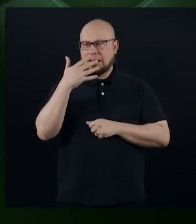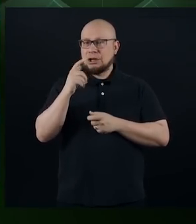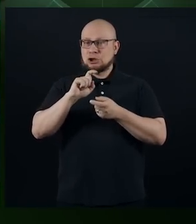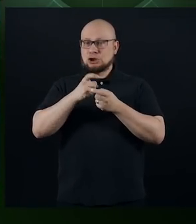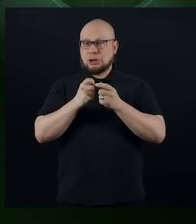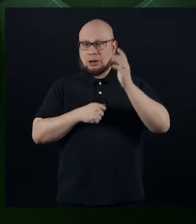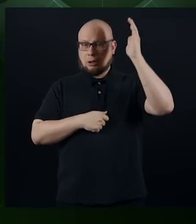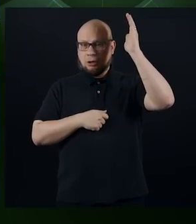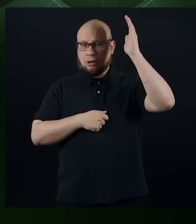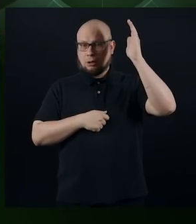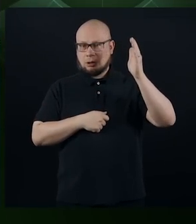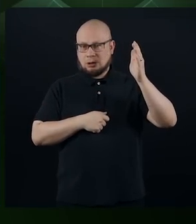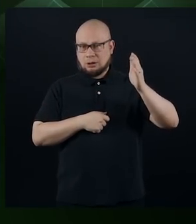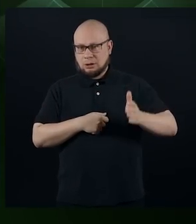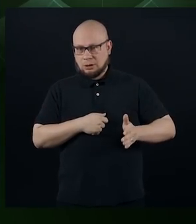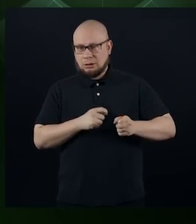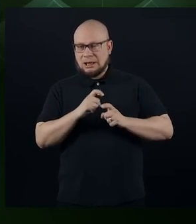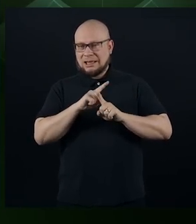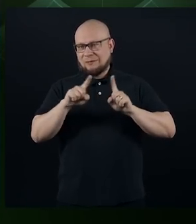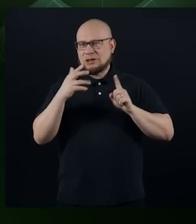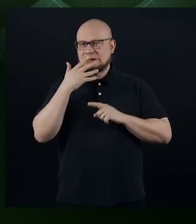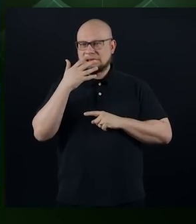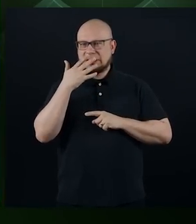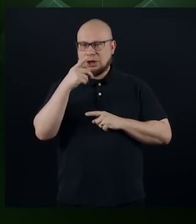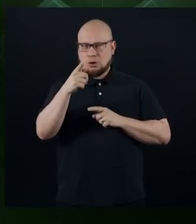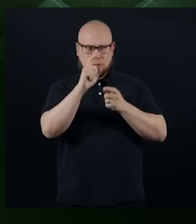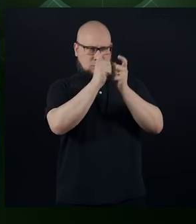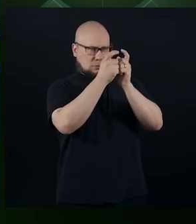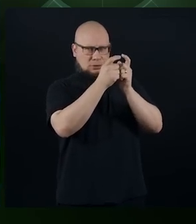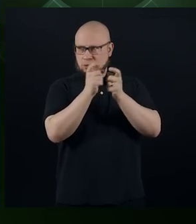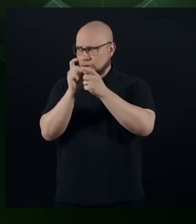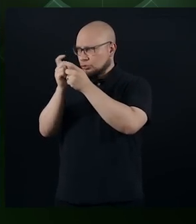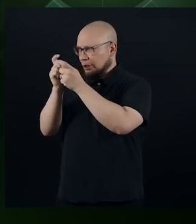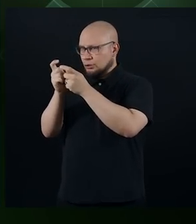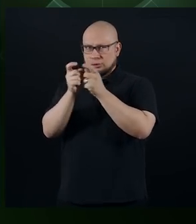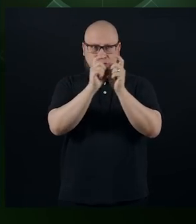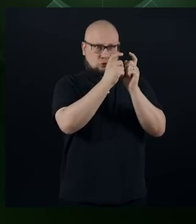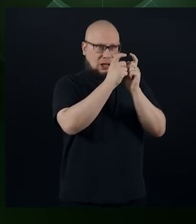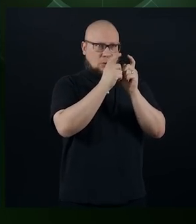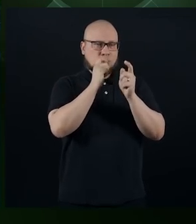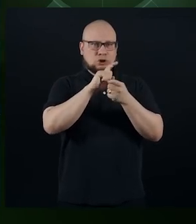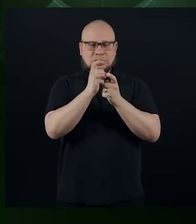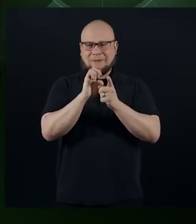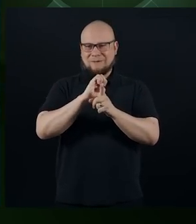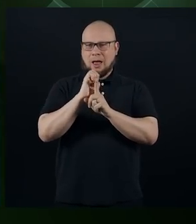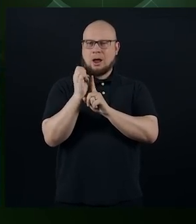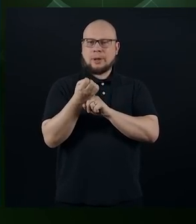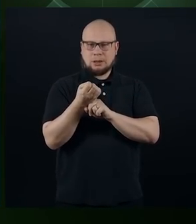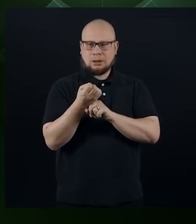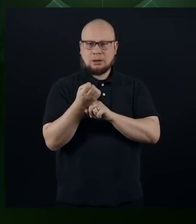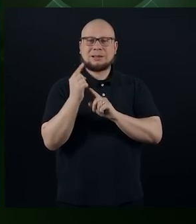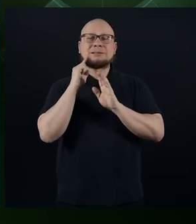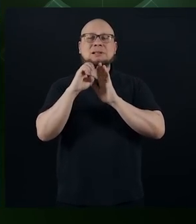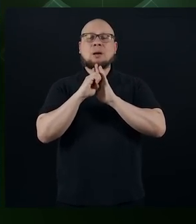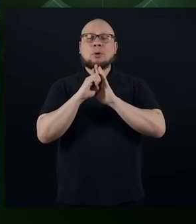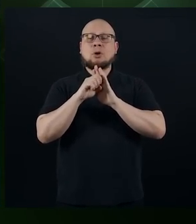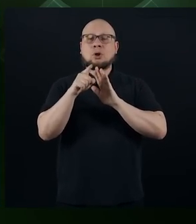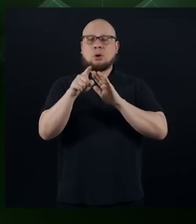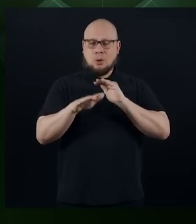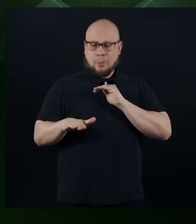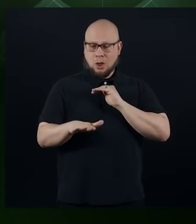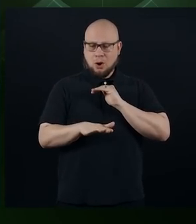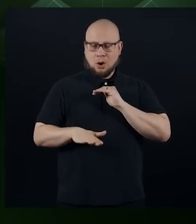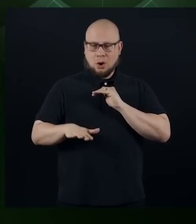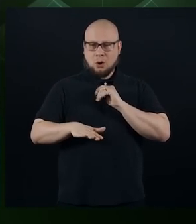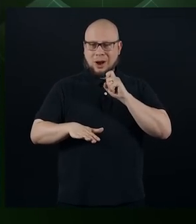them to sing in different configurations, players can enact change using water in the environment. So for example,